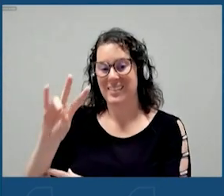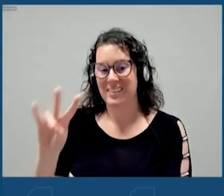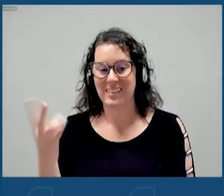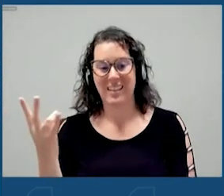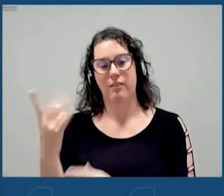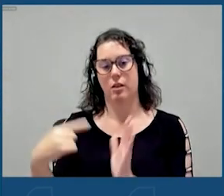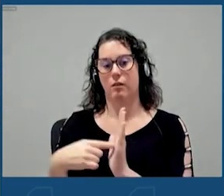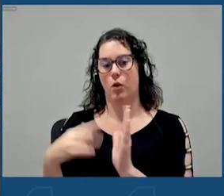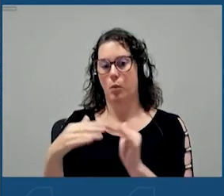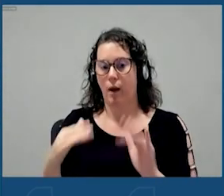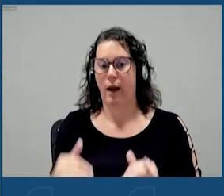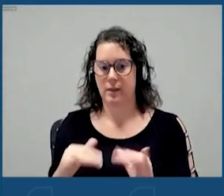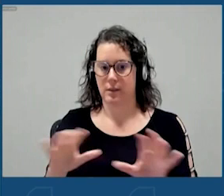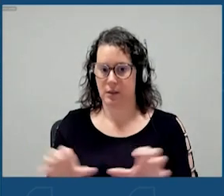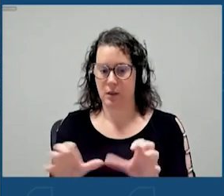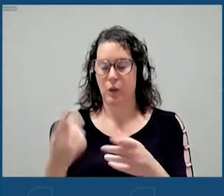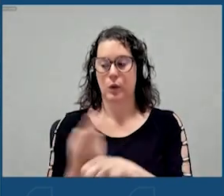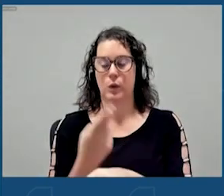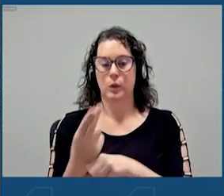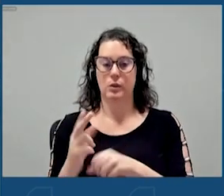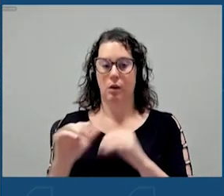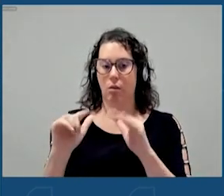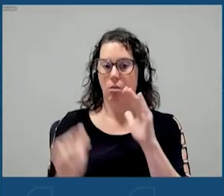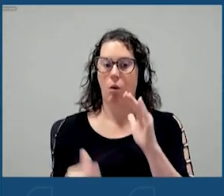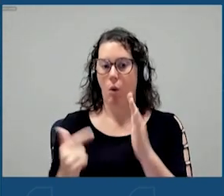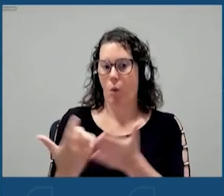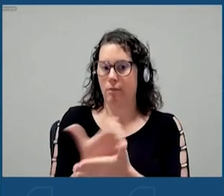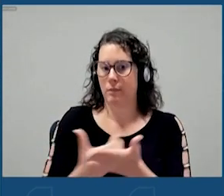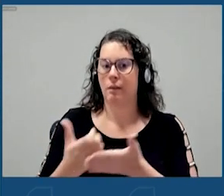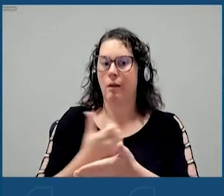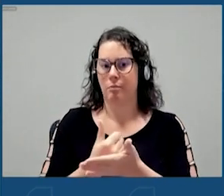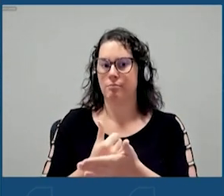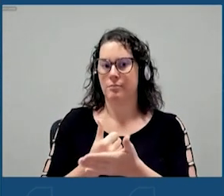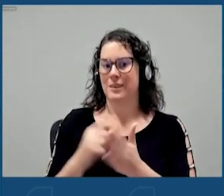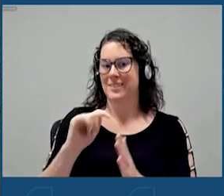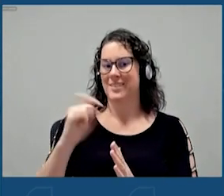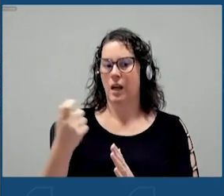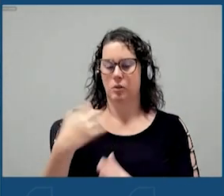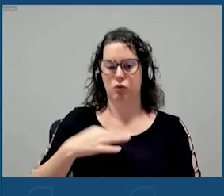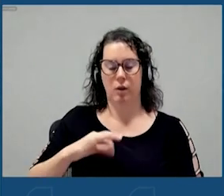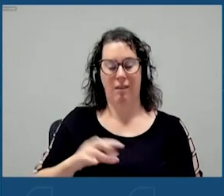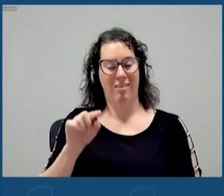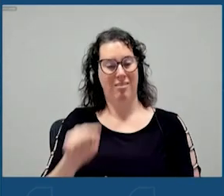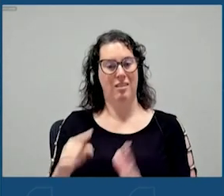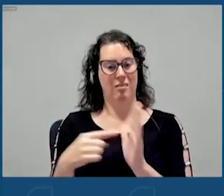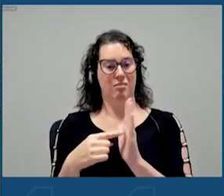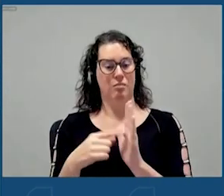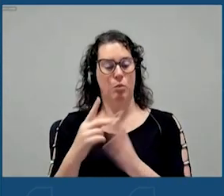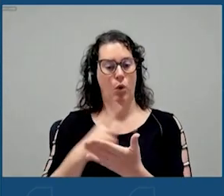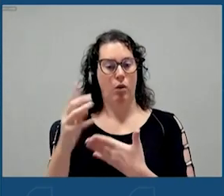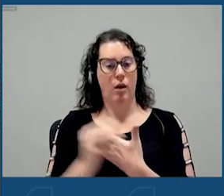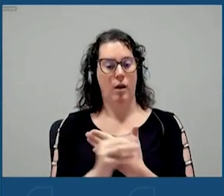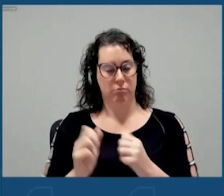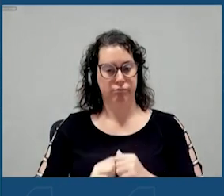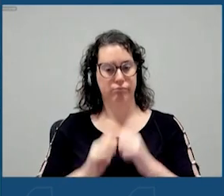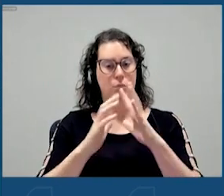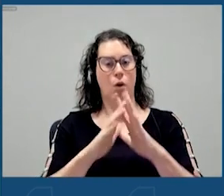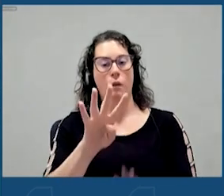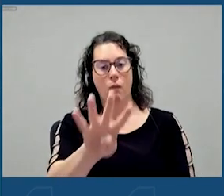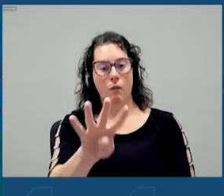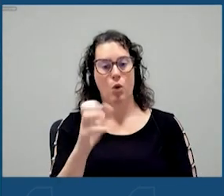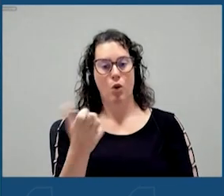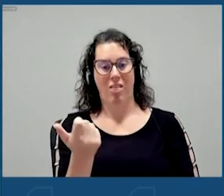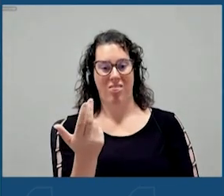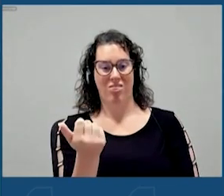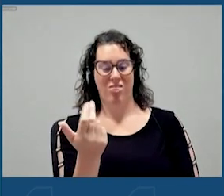low-income housing tax credits. This innovative program has enabled us to create 413 housing units